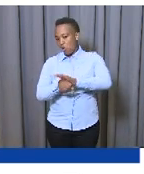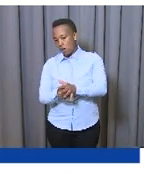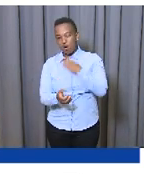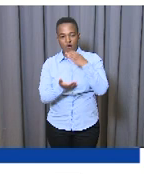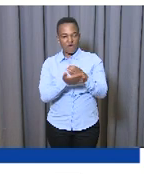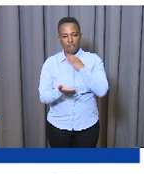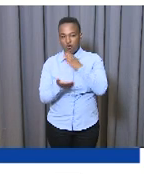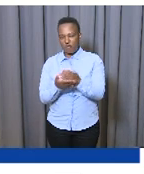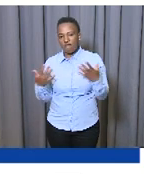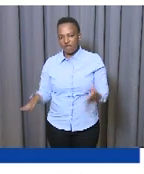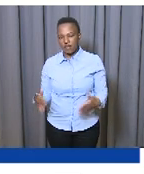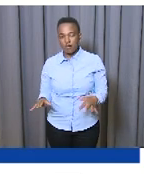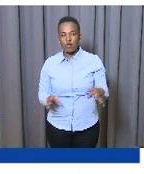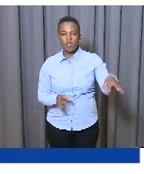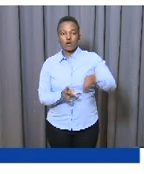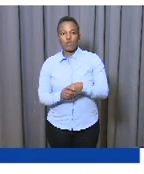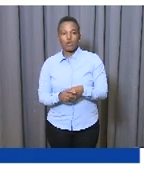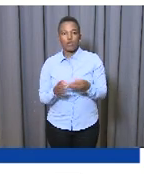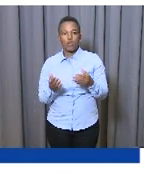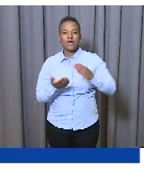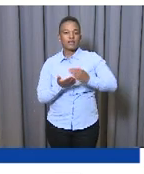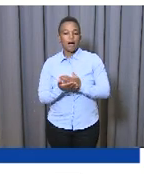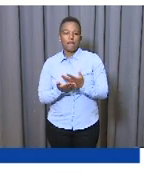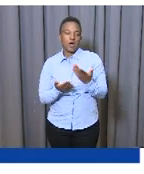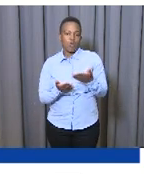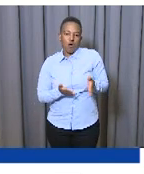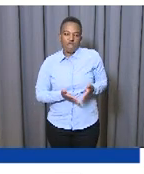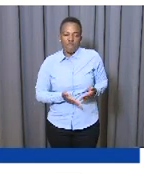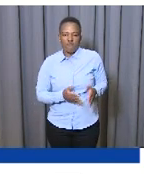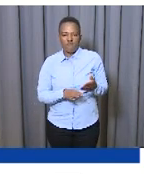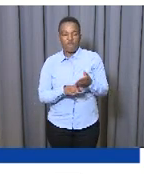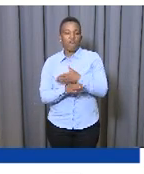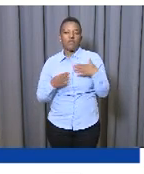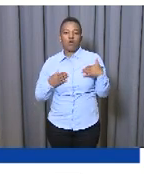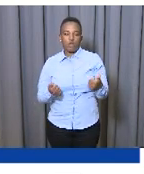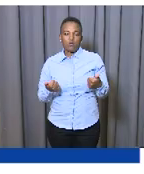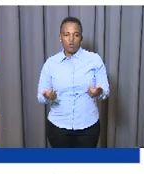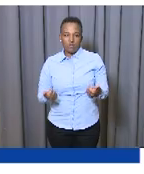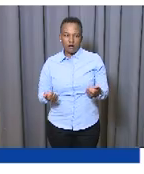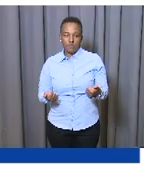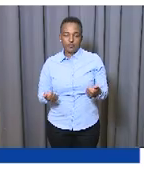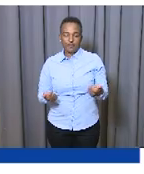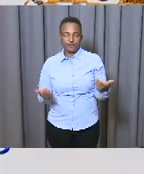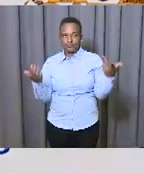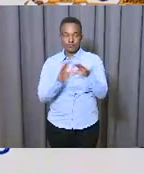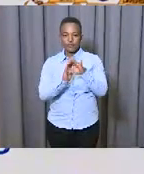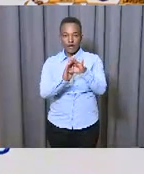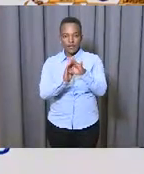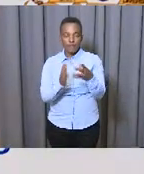cases. That includes the ones that are no longer active. We're just taking, Gauteng has got